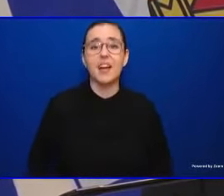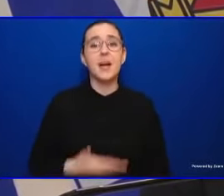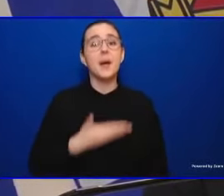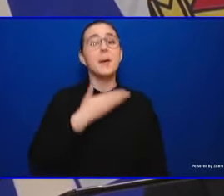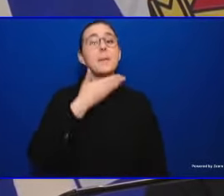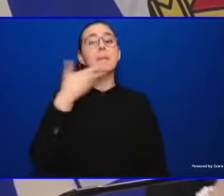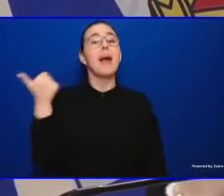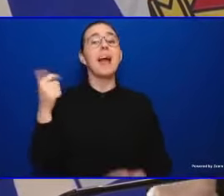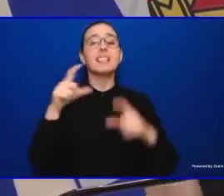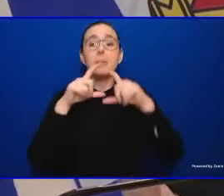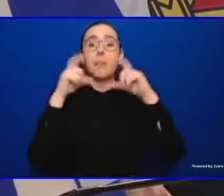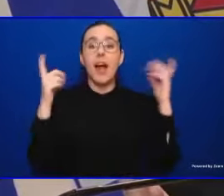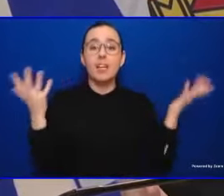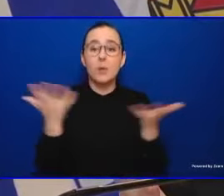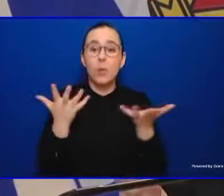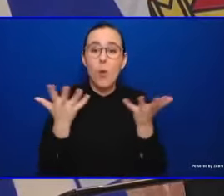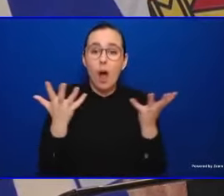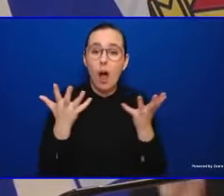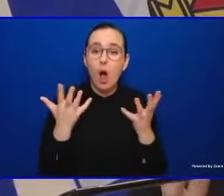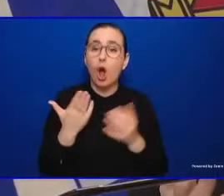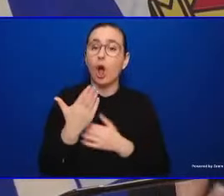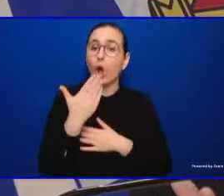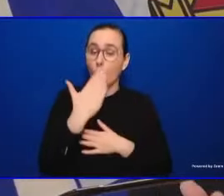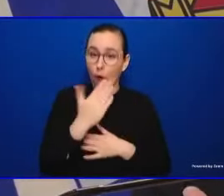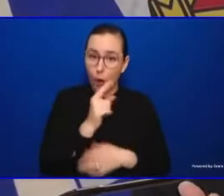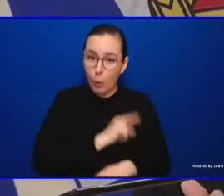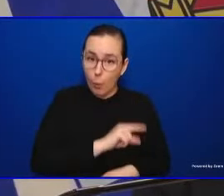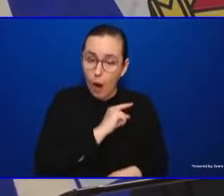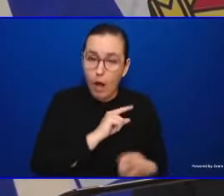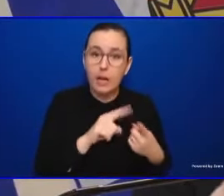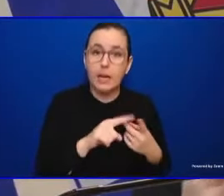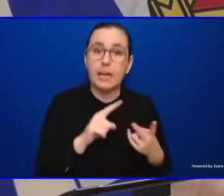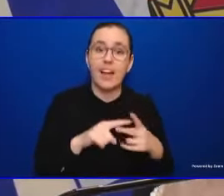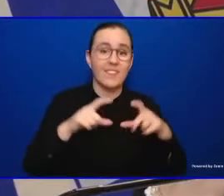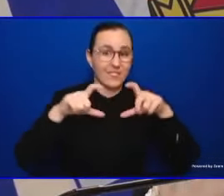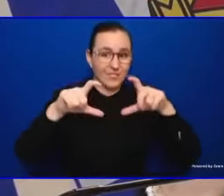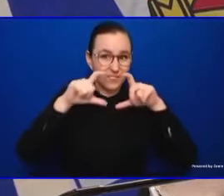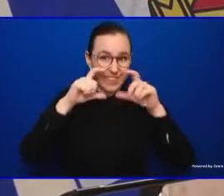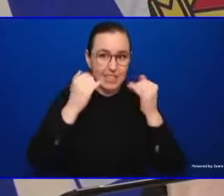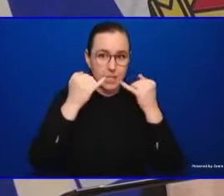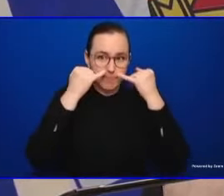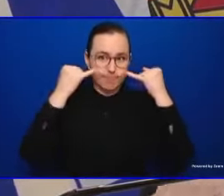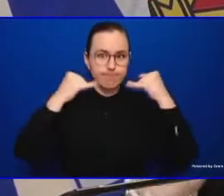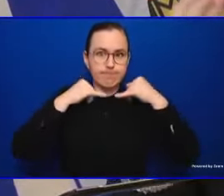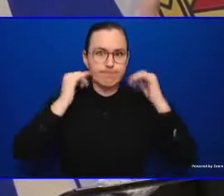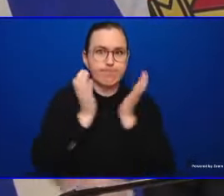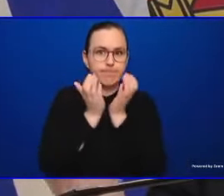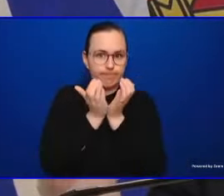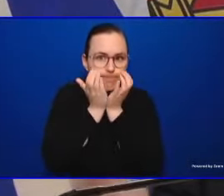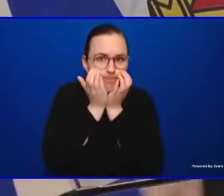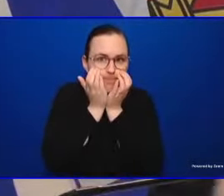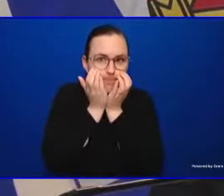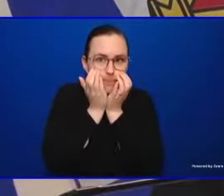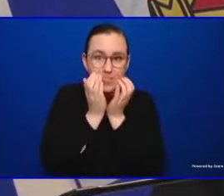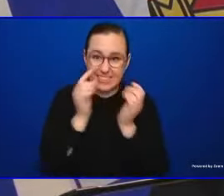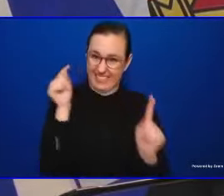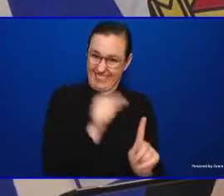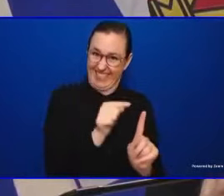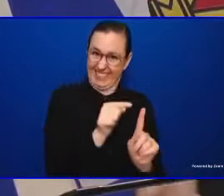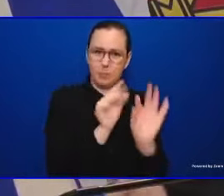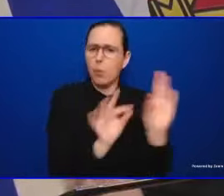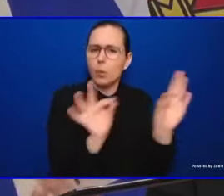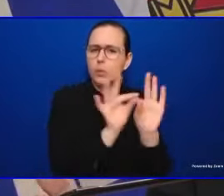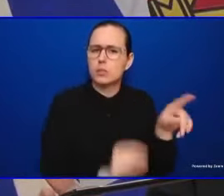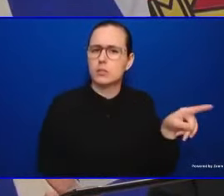face. And I would just reiterate, that's the important thing. It's not, the mask is one piece of